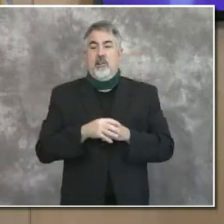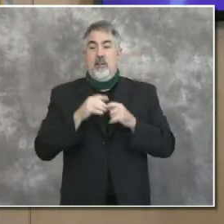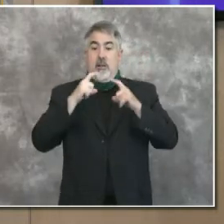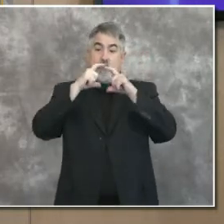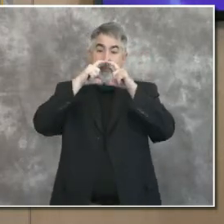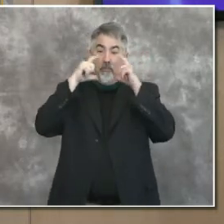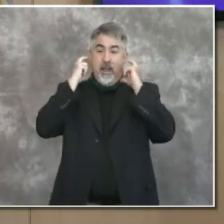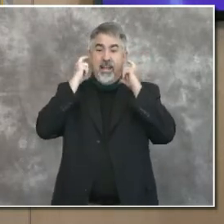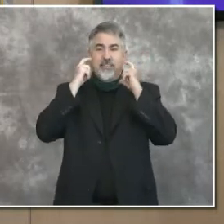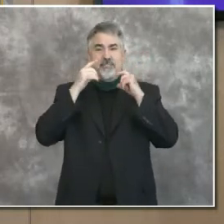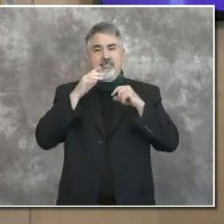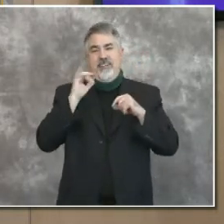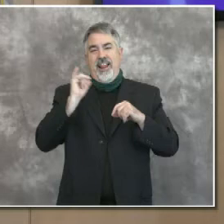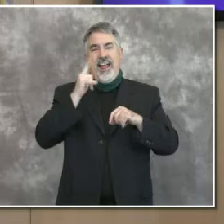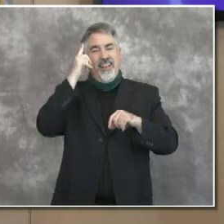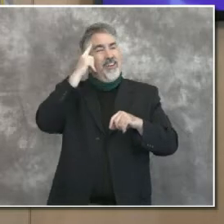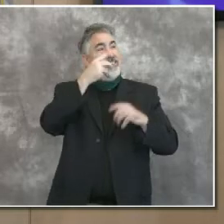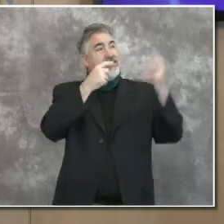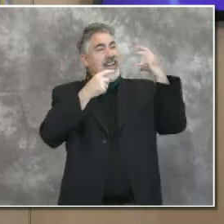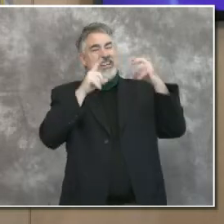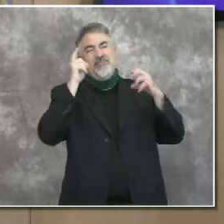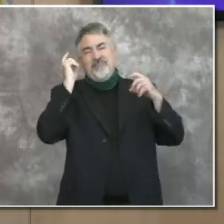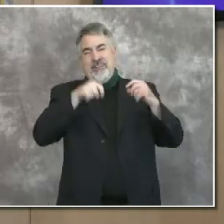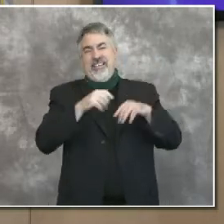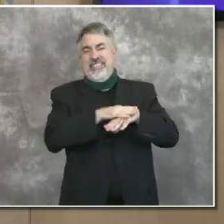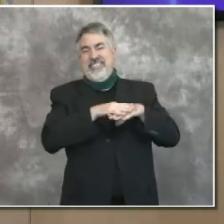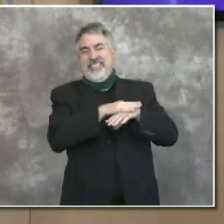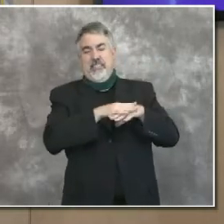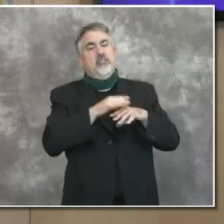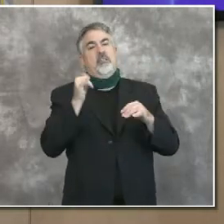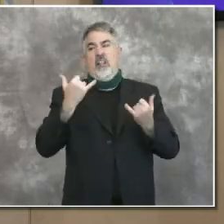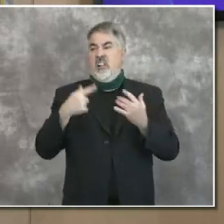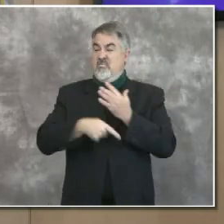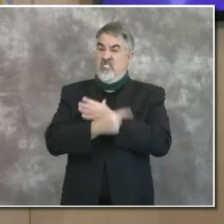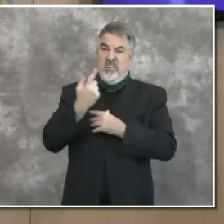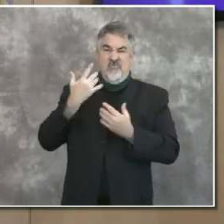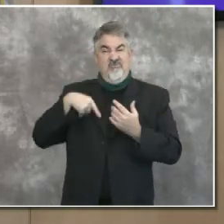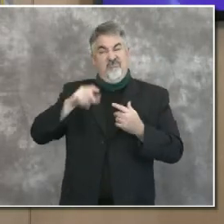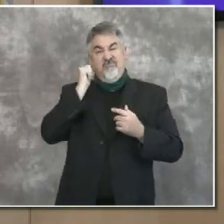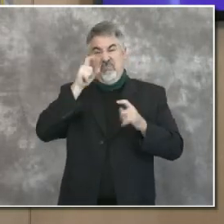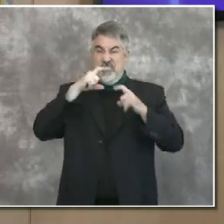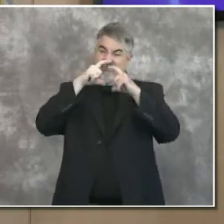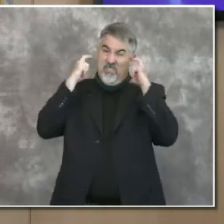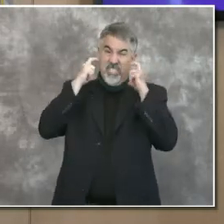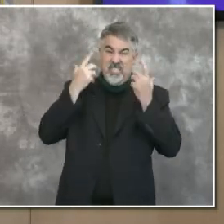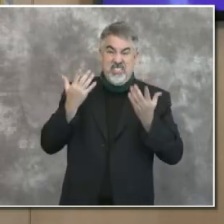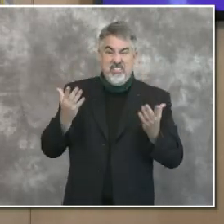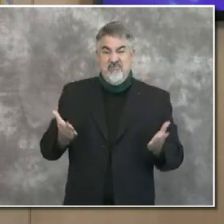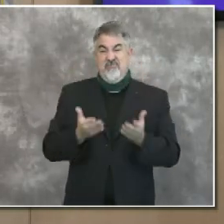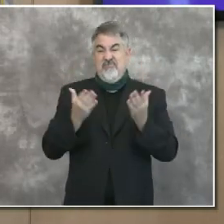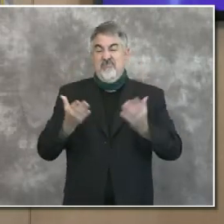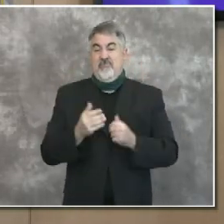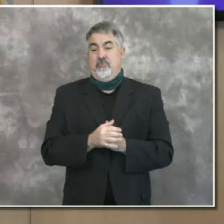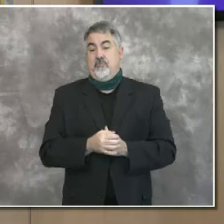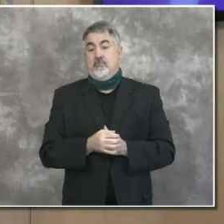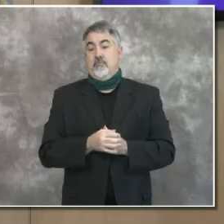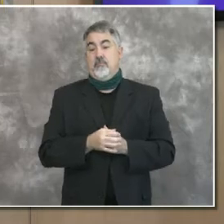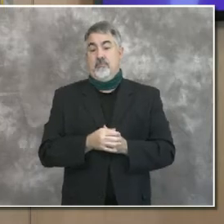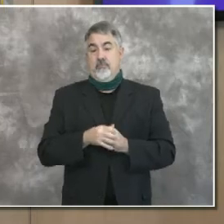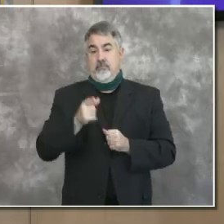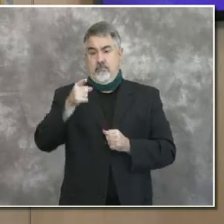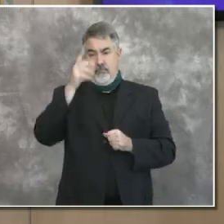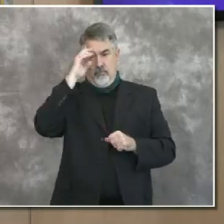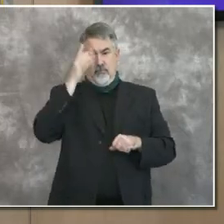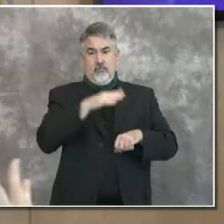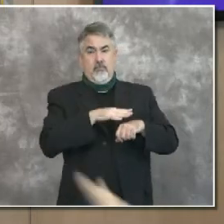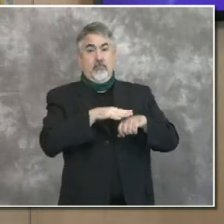sun. When you put on sunscreen, the sun does not go away. The harmful rays do not go away, but it many times,